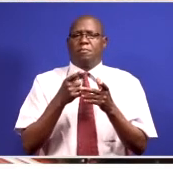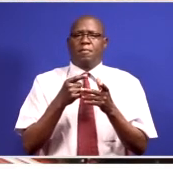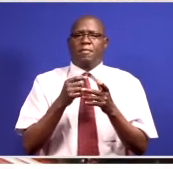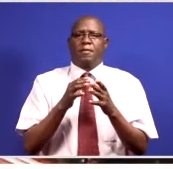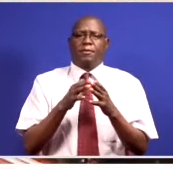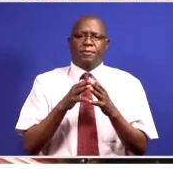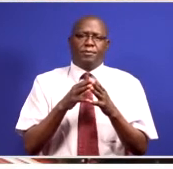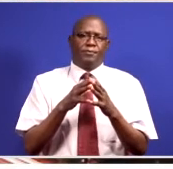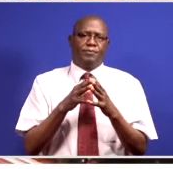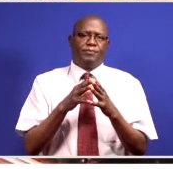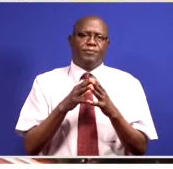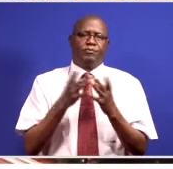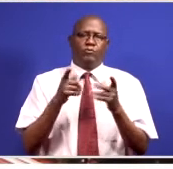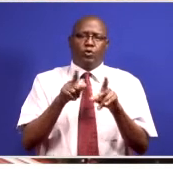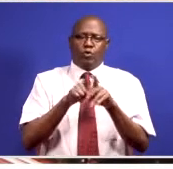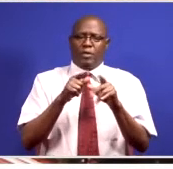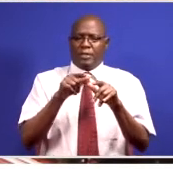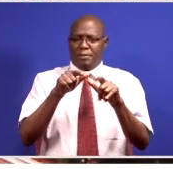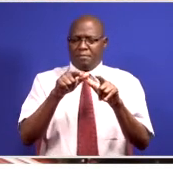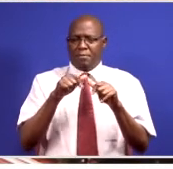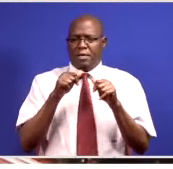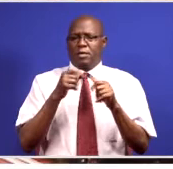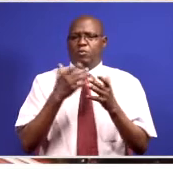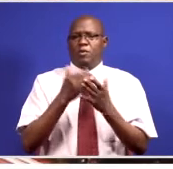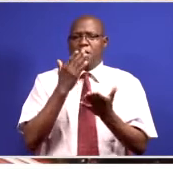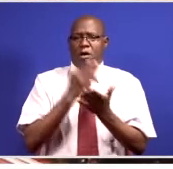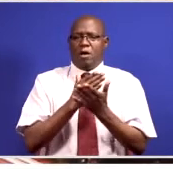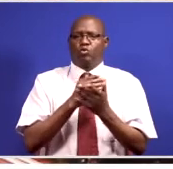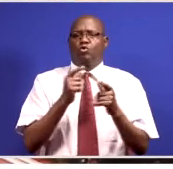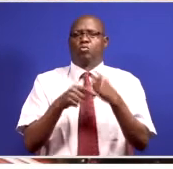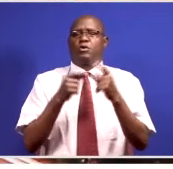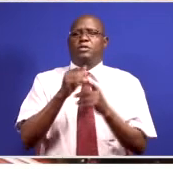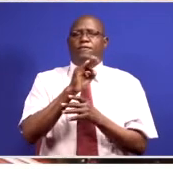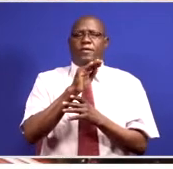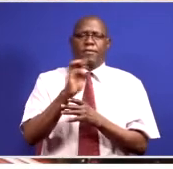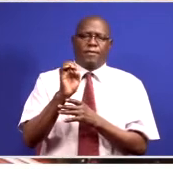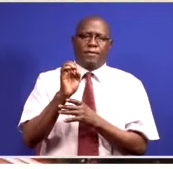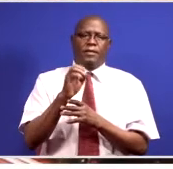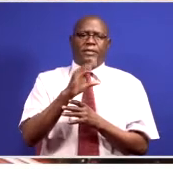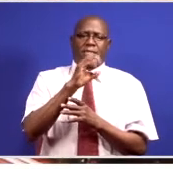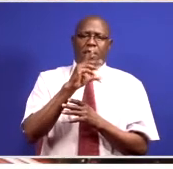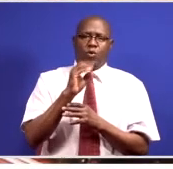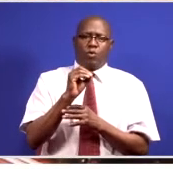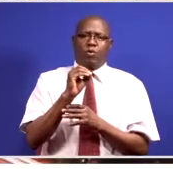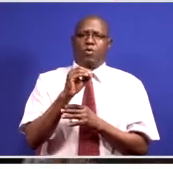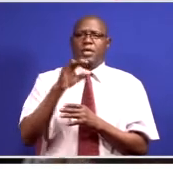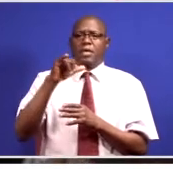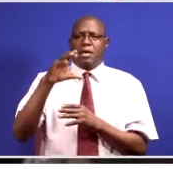their earnings on demand with the actual processing fees. Commenting on this, CEO and founder of YEGO